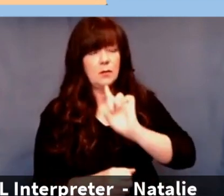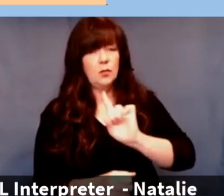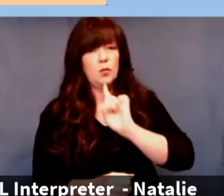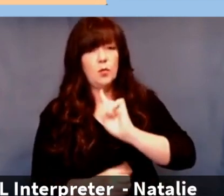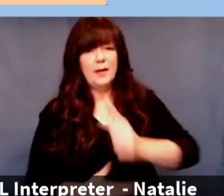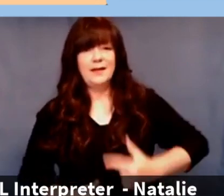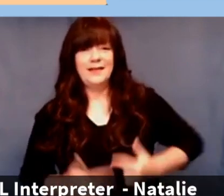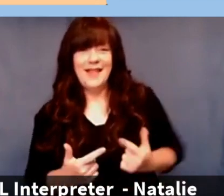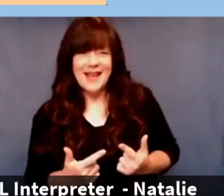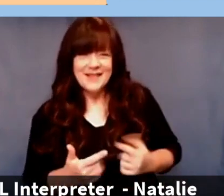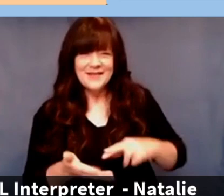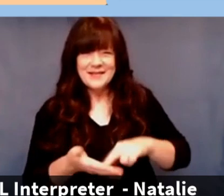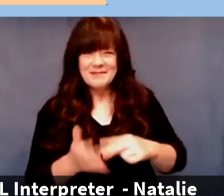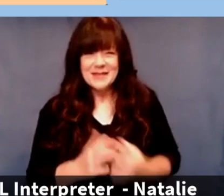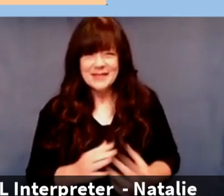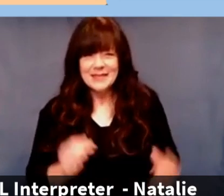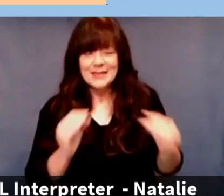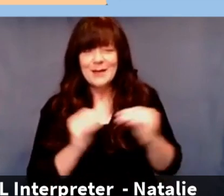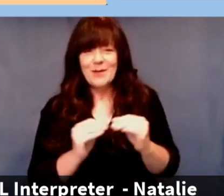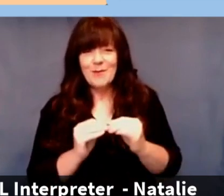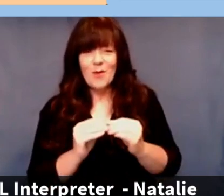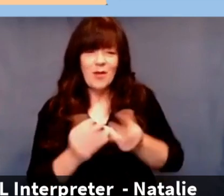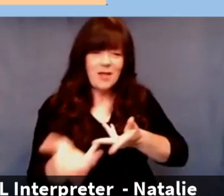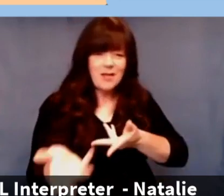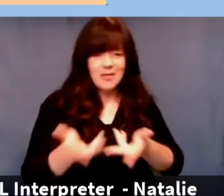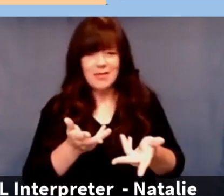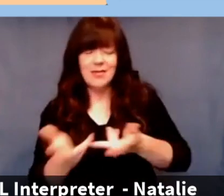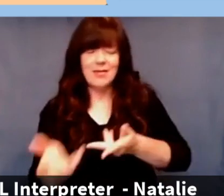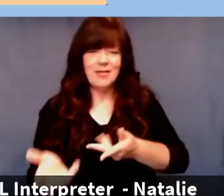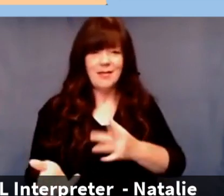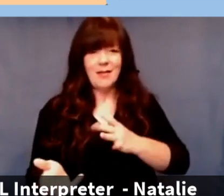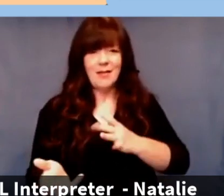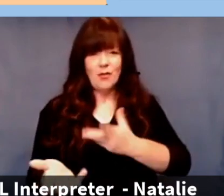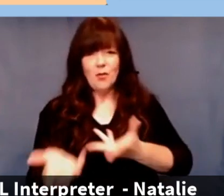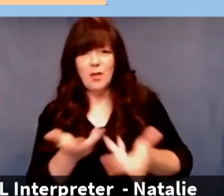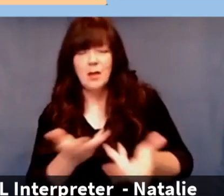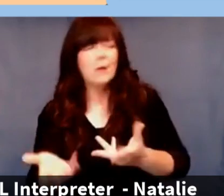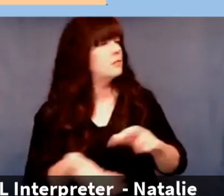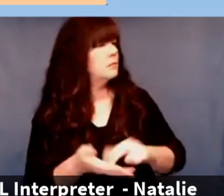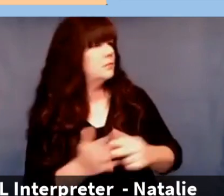it. So that makes it just that much more, like, bantery. What do you mean